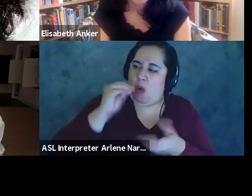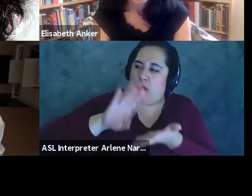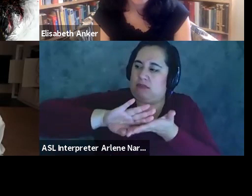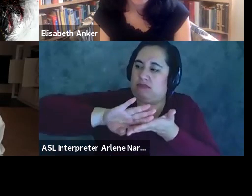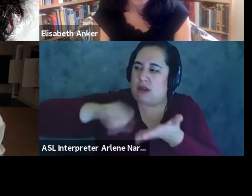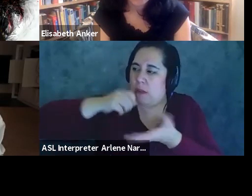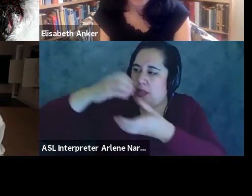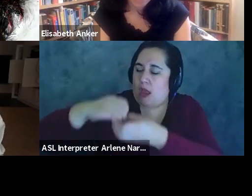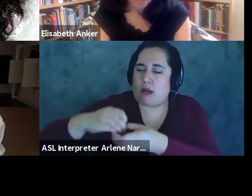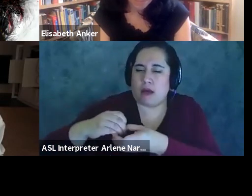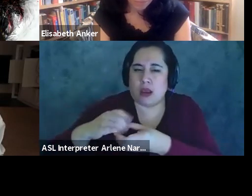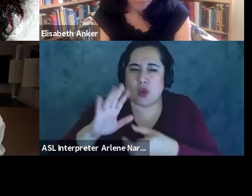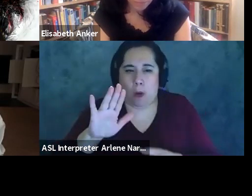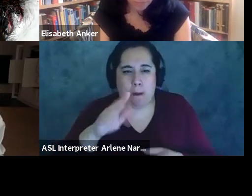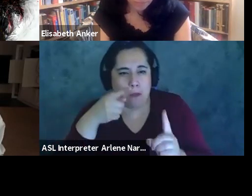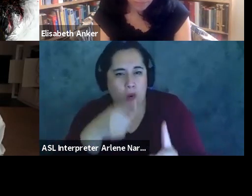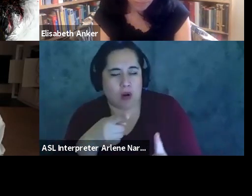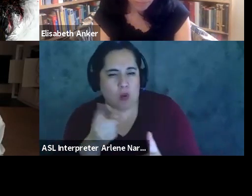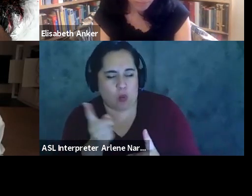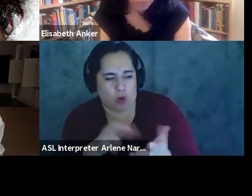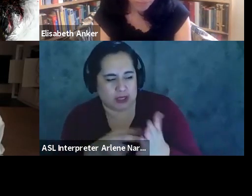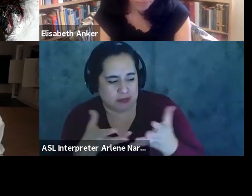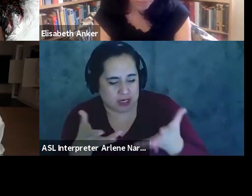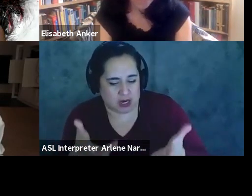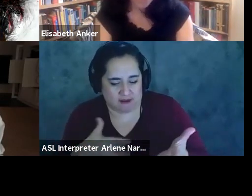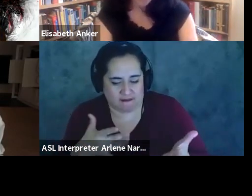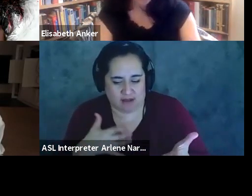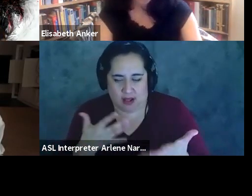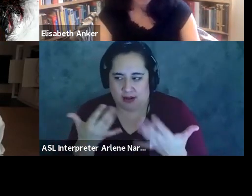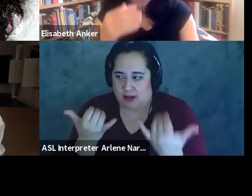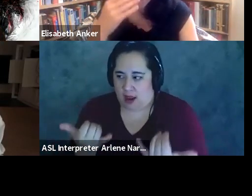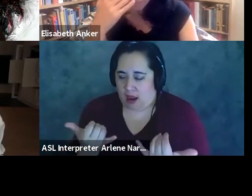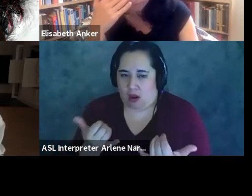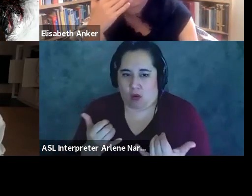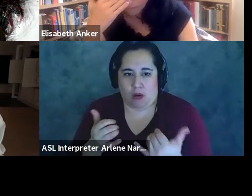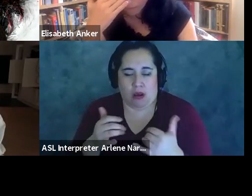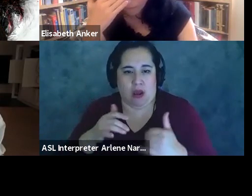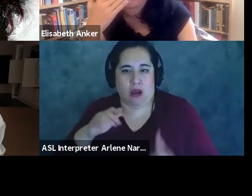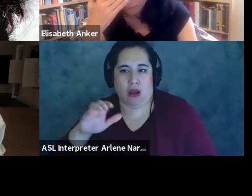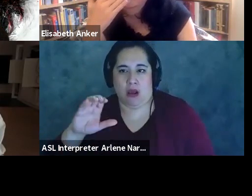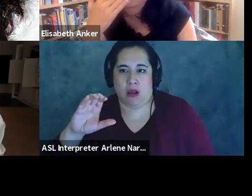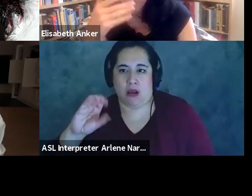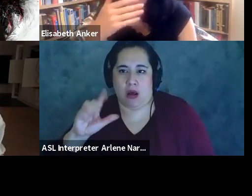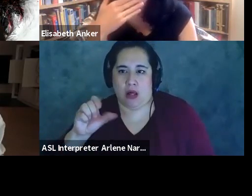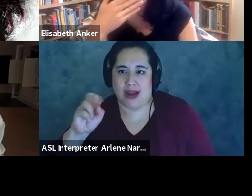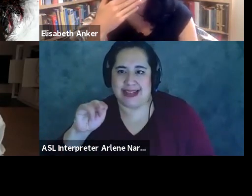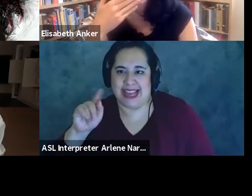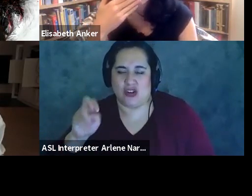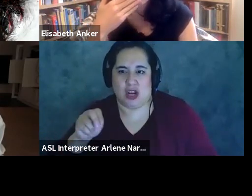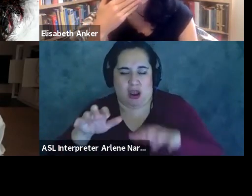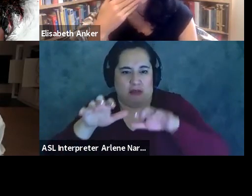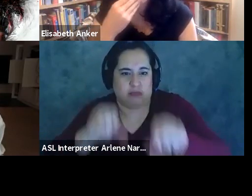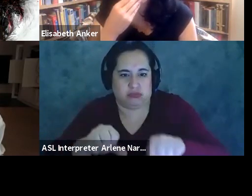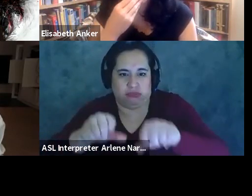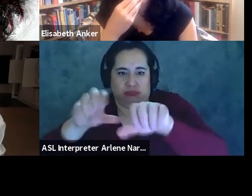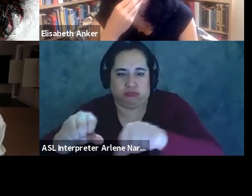then, well, where does this leave us in terms of the contemporary reach of colonization? Well, in this age, in the